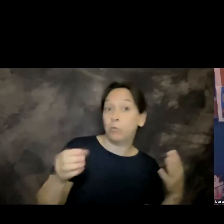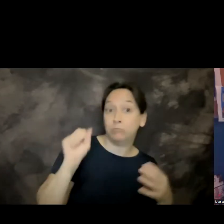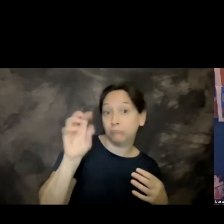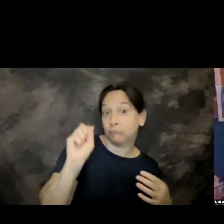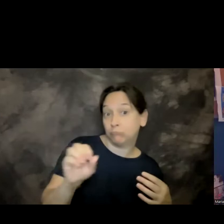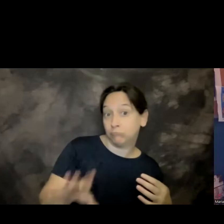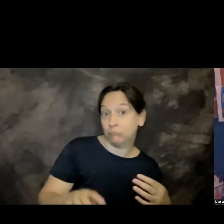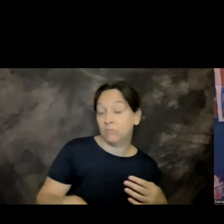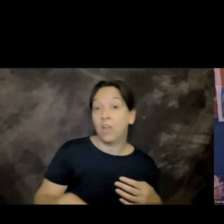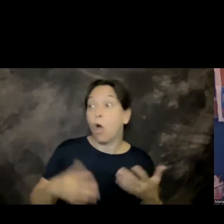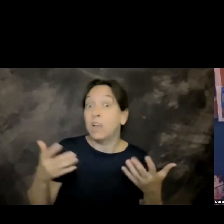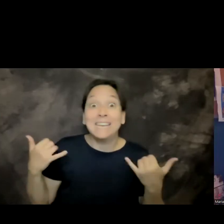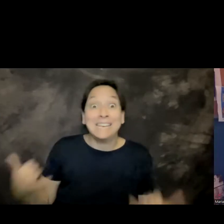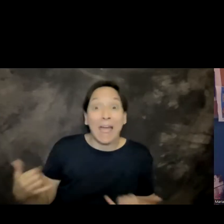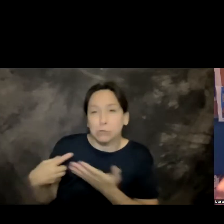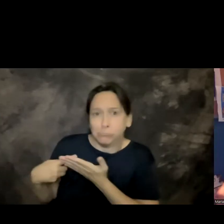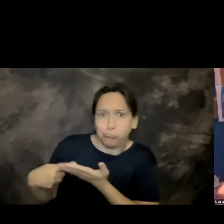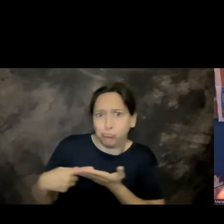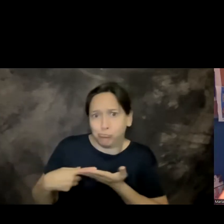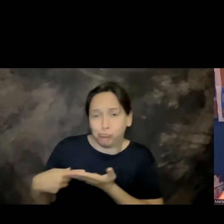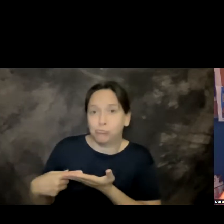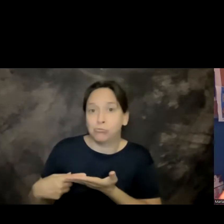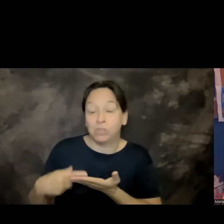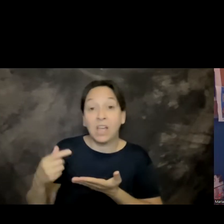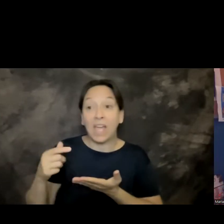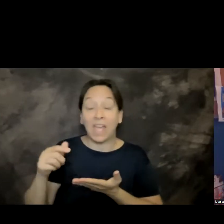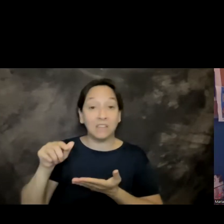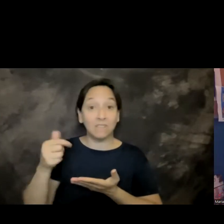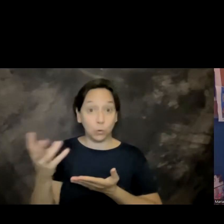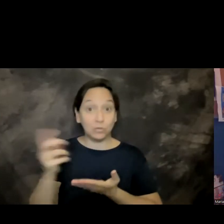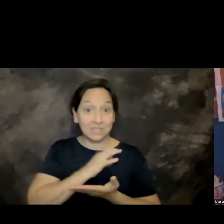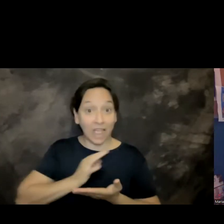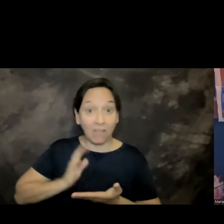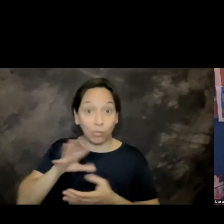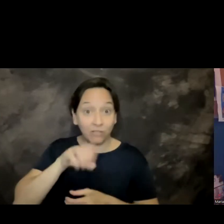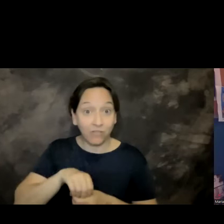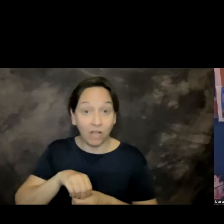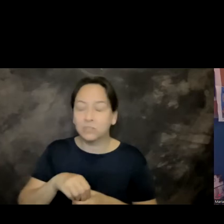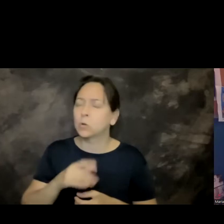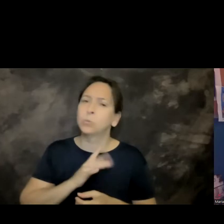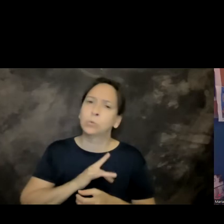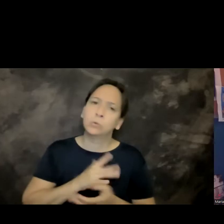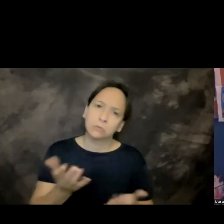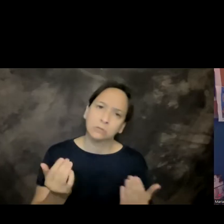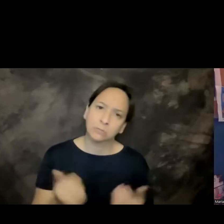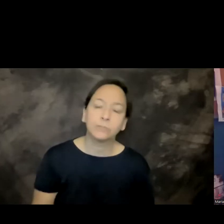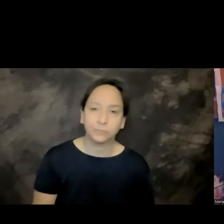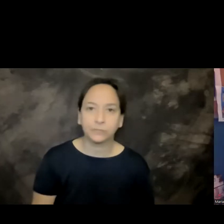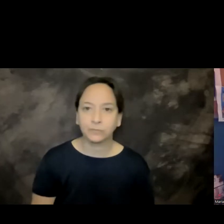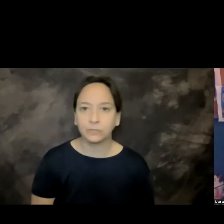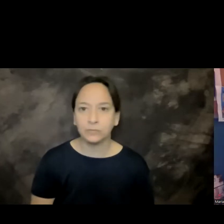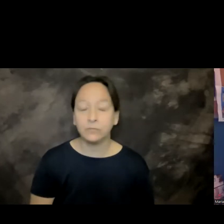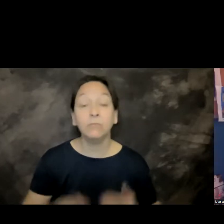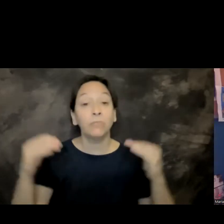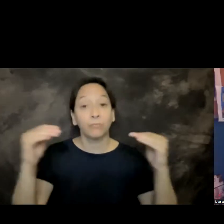and a few staff present today are going to be in those conversations as well. So it'll be really helpful for you to give us some of that input.